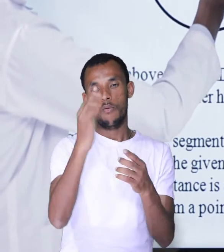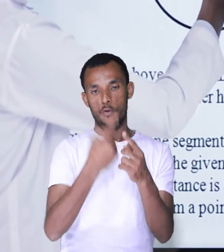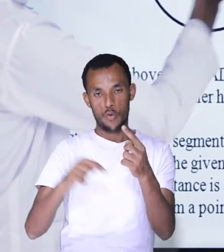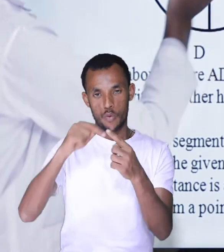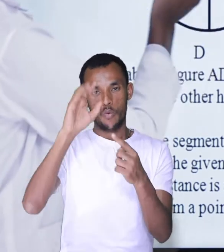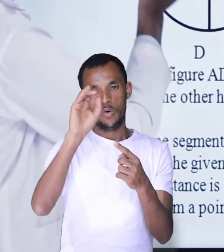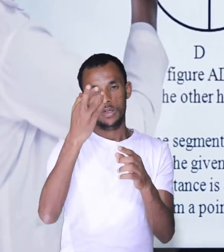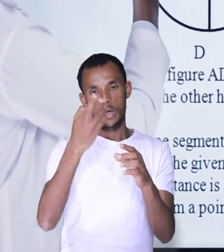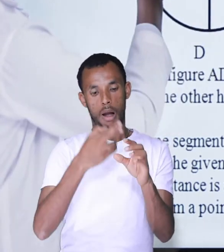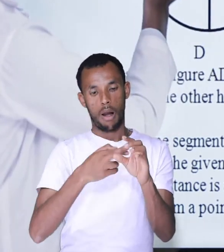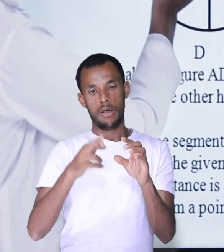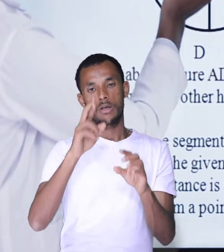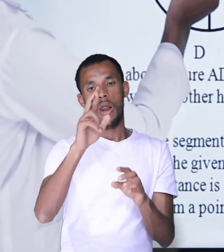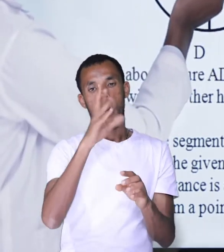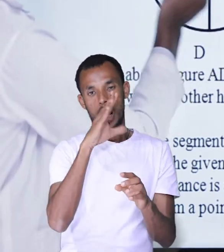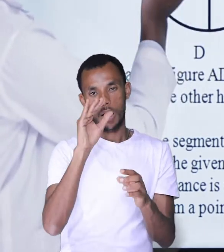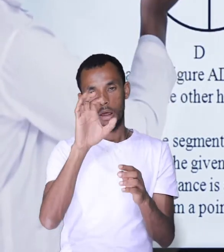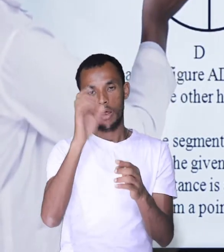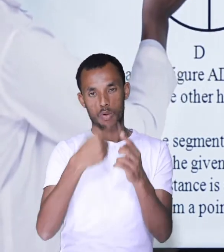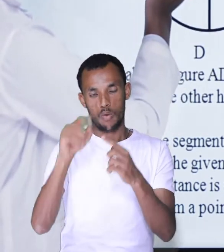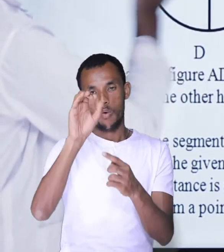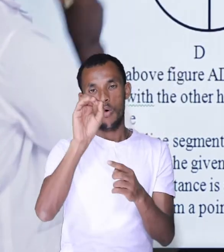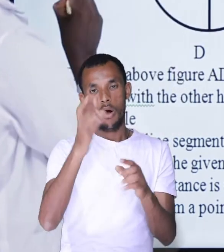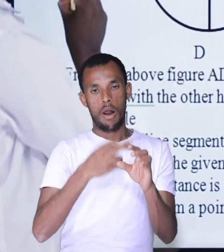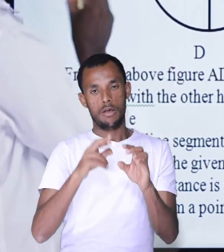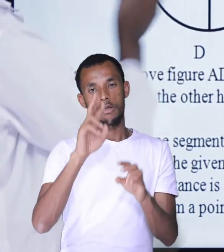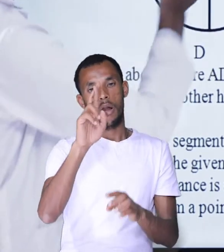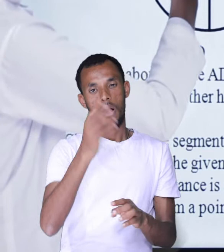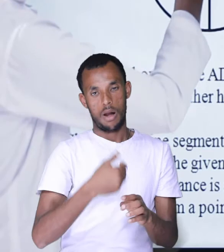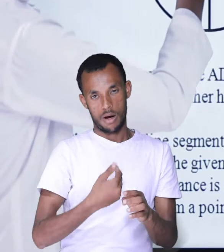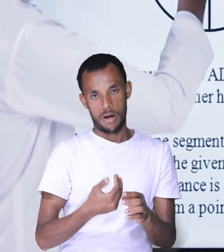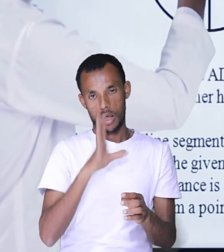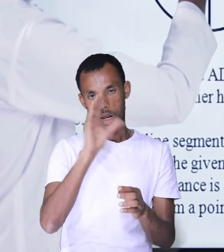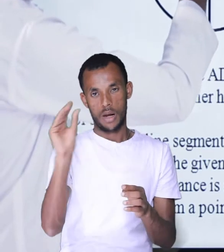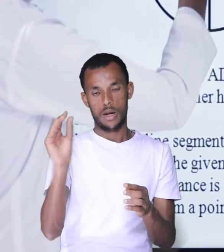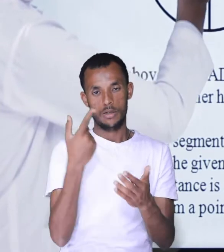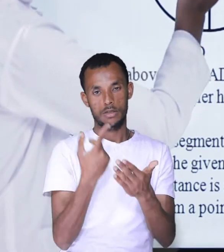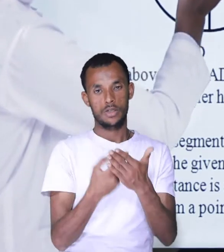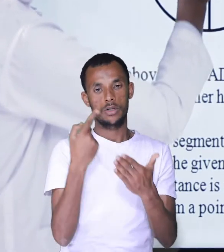the radius R, and from E to O, which is radius R, and this